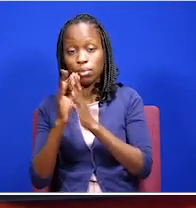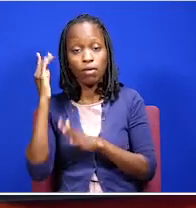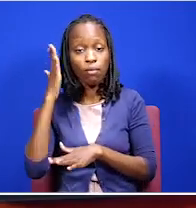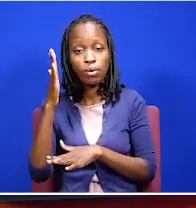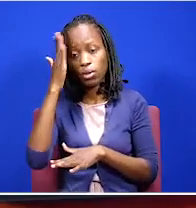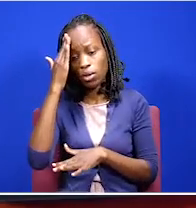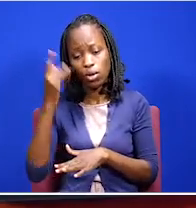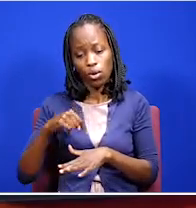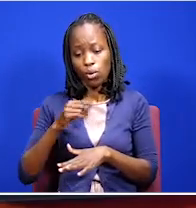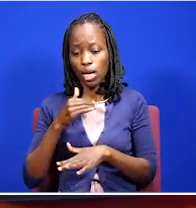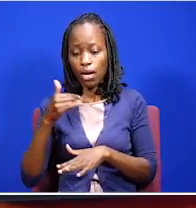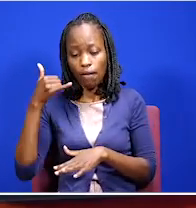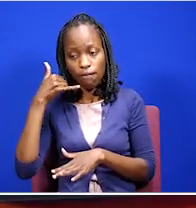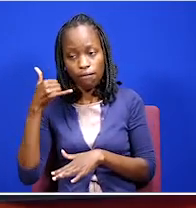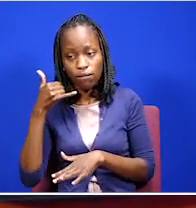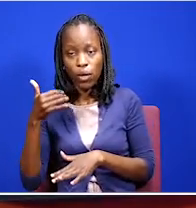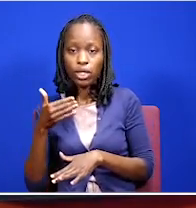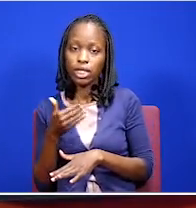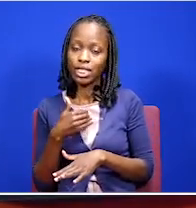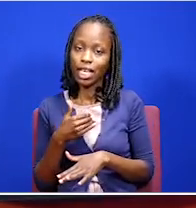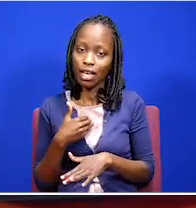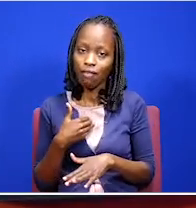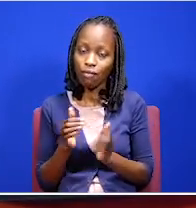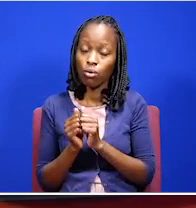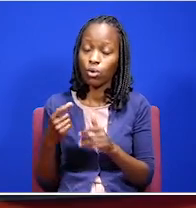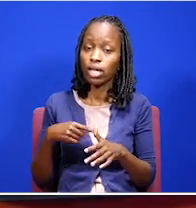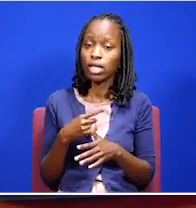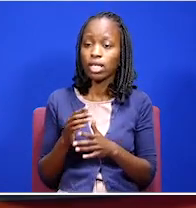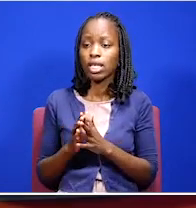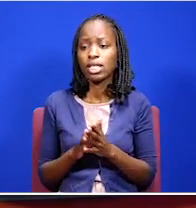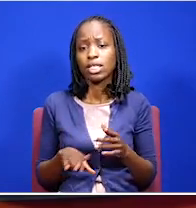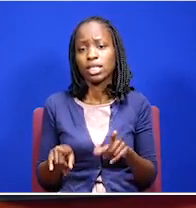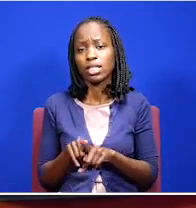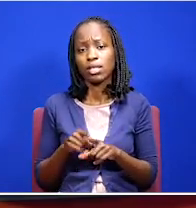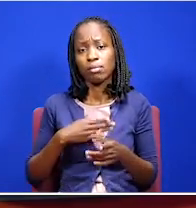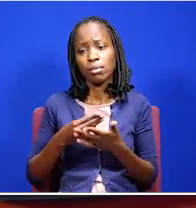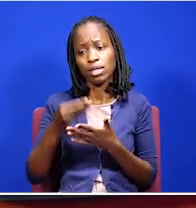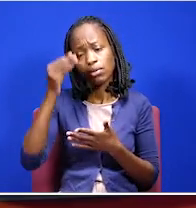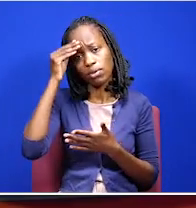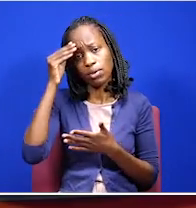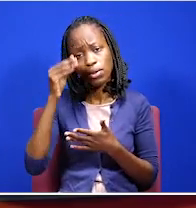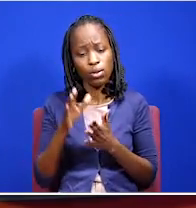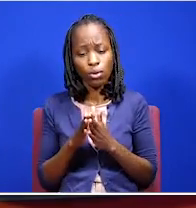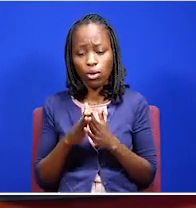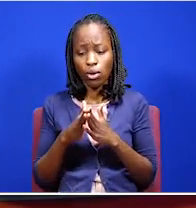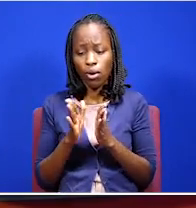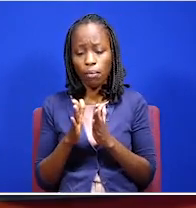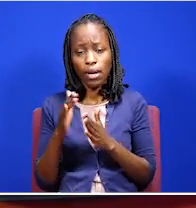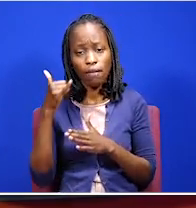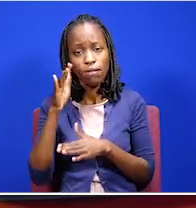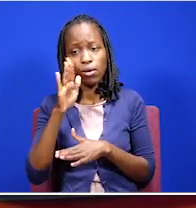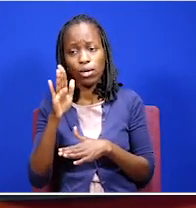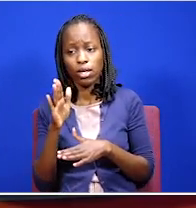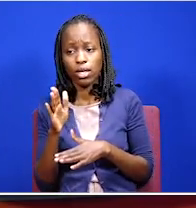of prayer, and you begin praying. And you know, I began by saying Jesus prayed for Peter. And you know, we have phones, we have